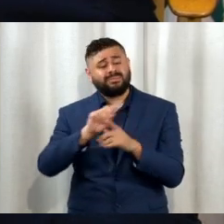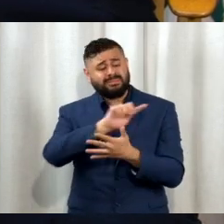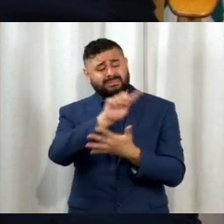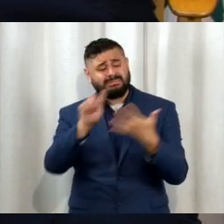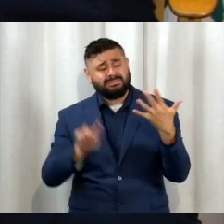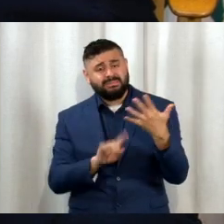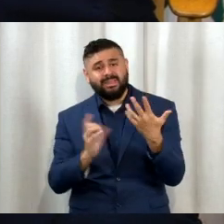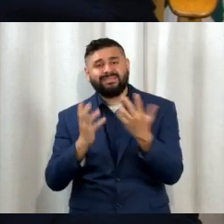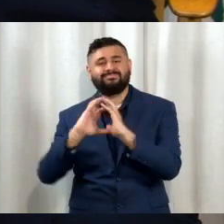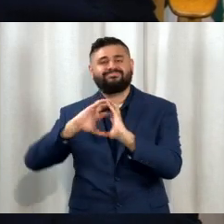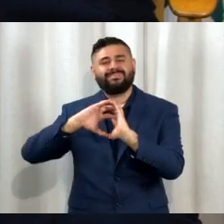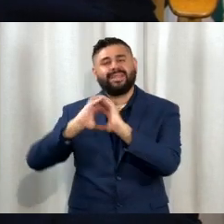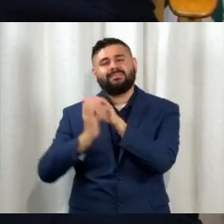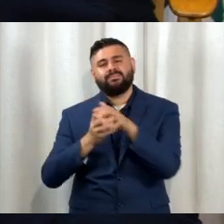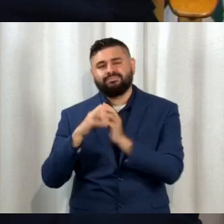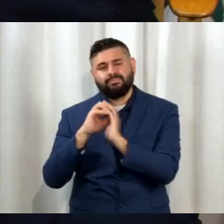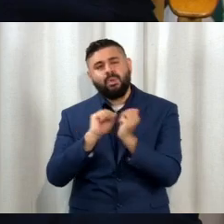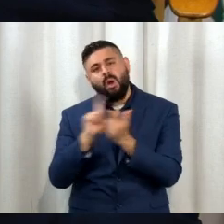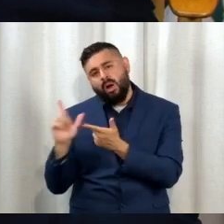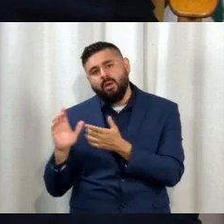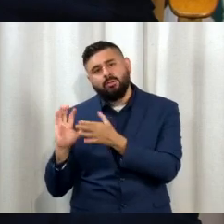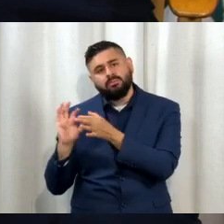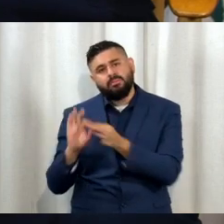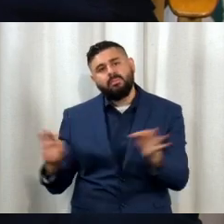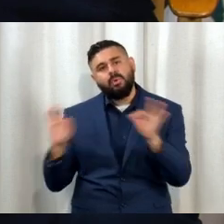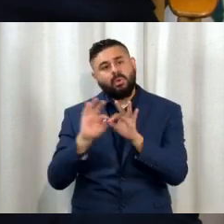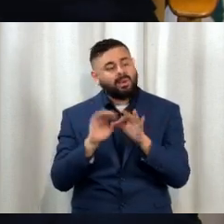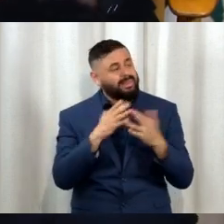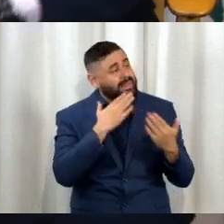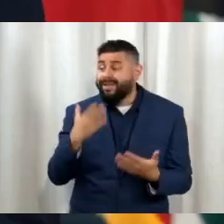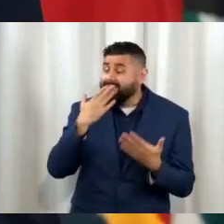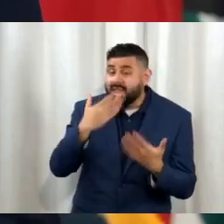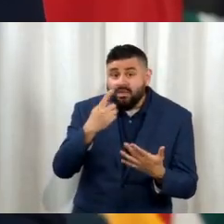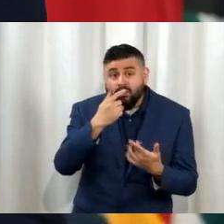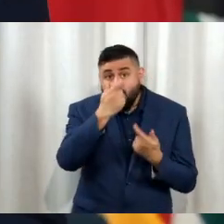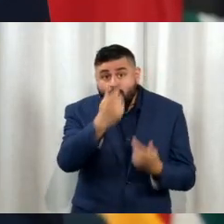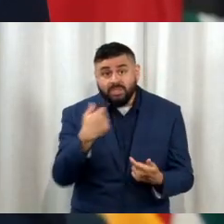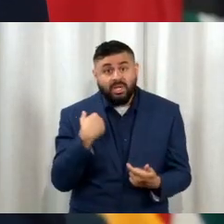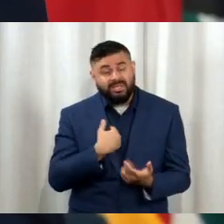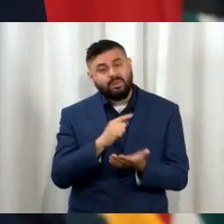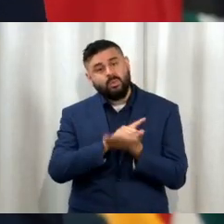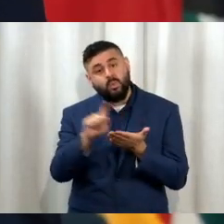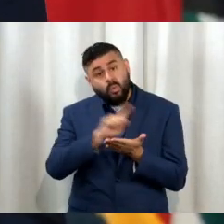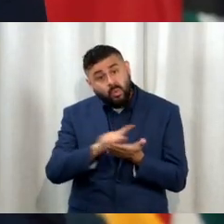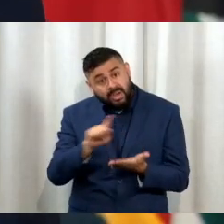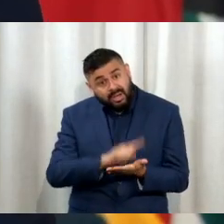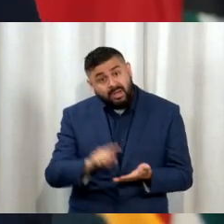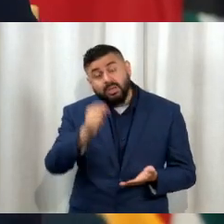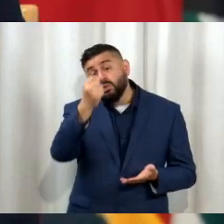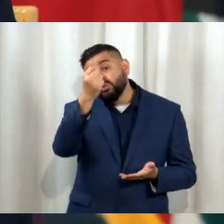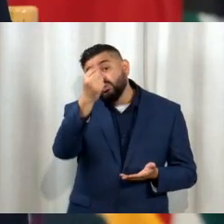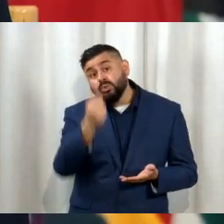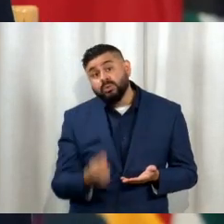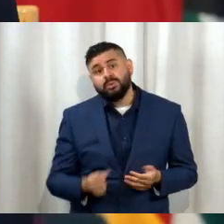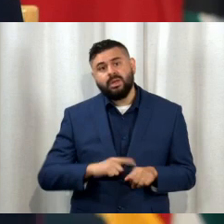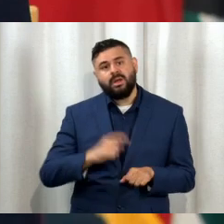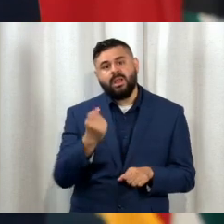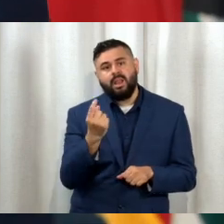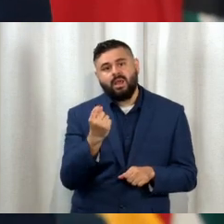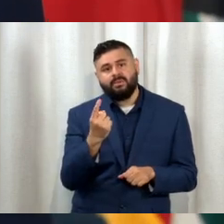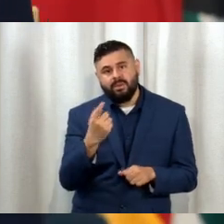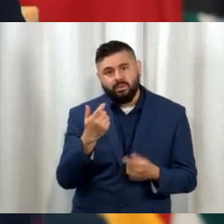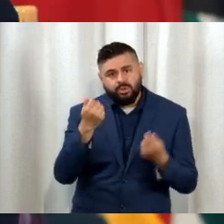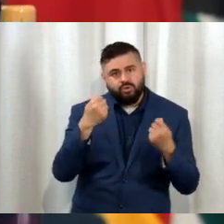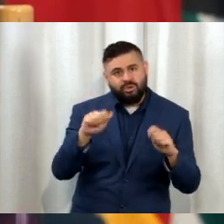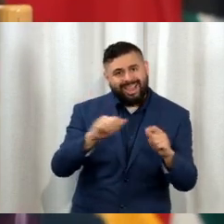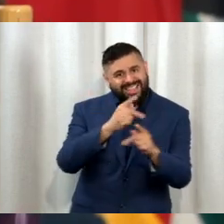your leadership. And I want to thank all of you once again for joining us. We do this every Tuesday at 11 o'clock. We strive to